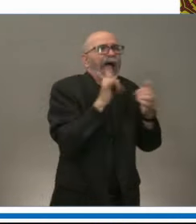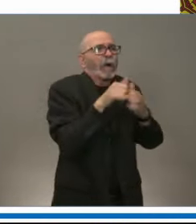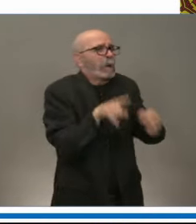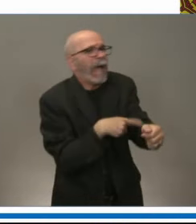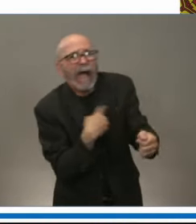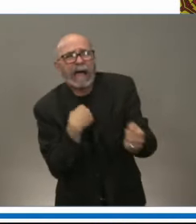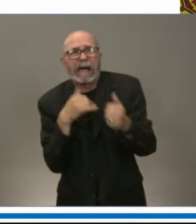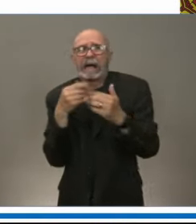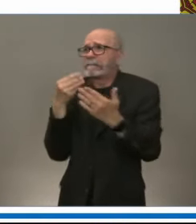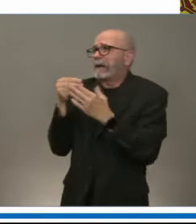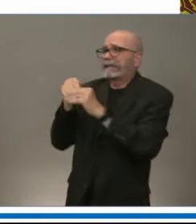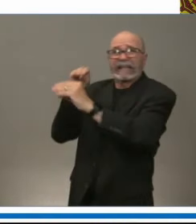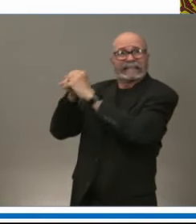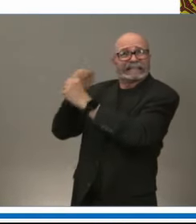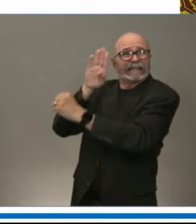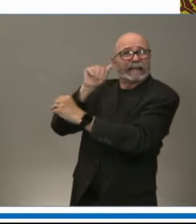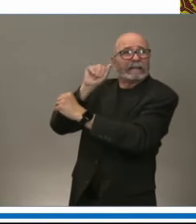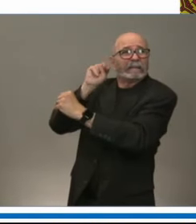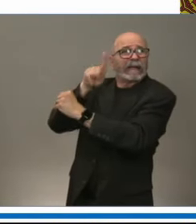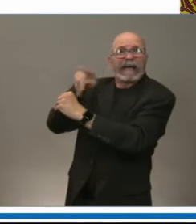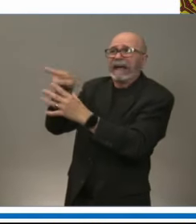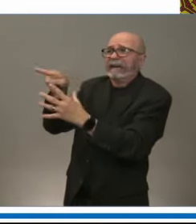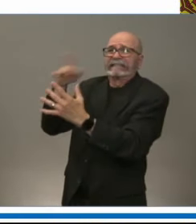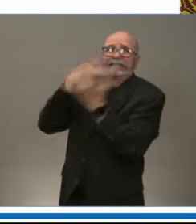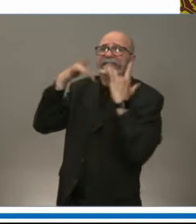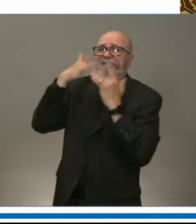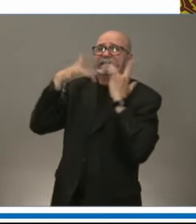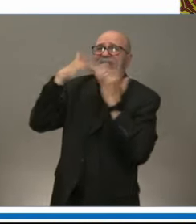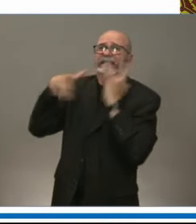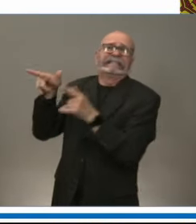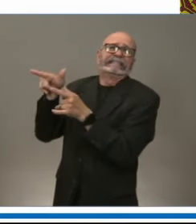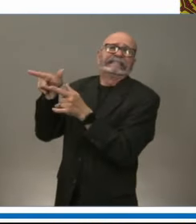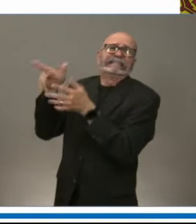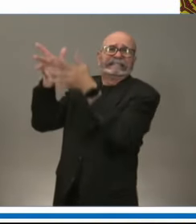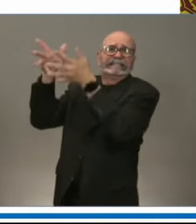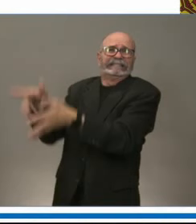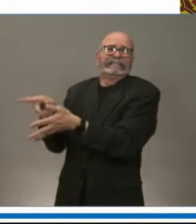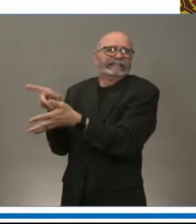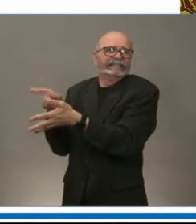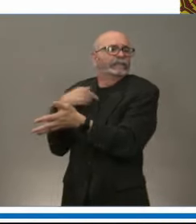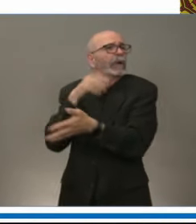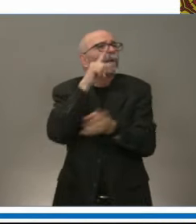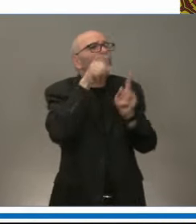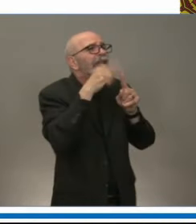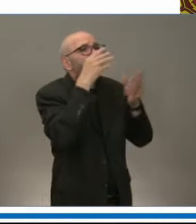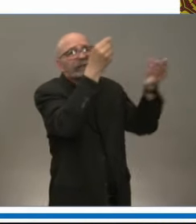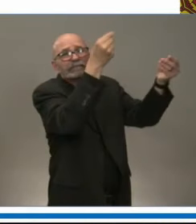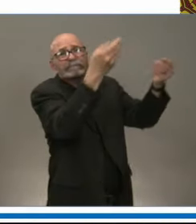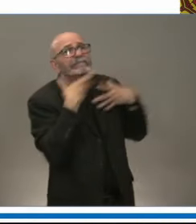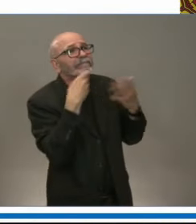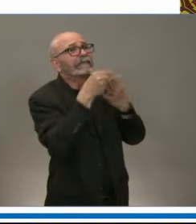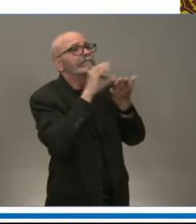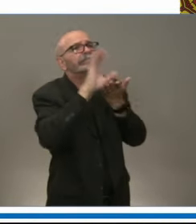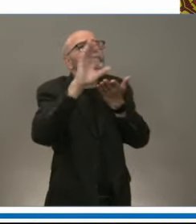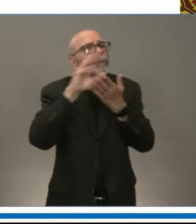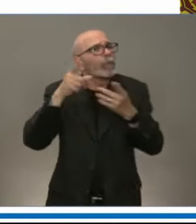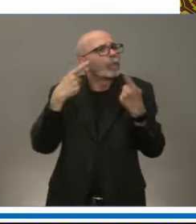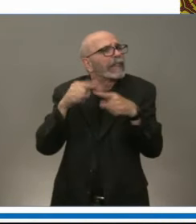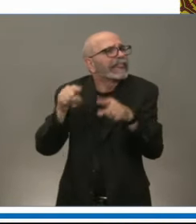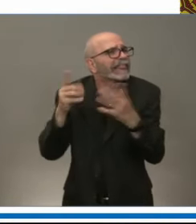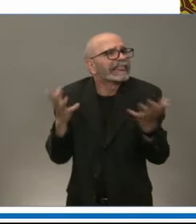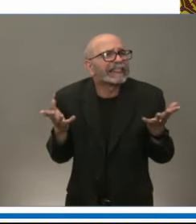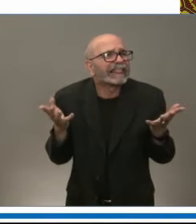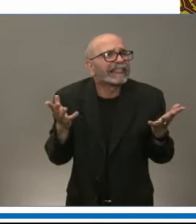programs. I'm curious to know what the timeline is like before the money gets rolled out, and how will these applications be processed and